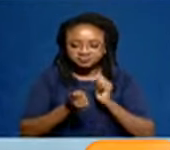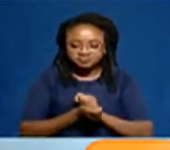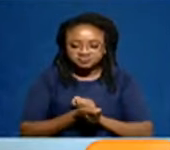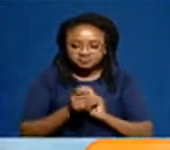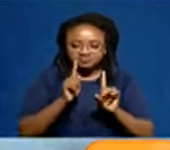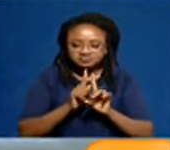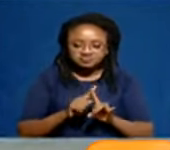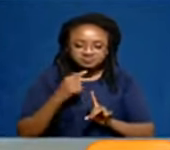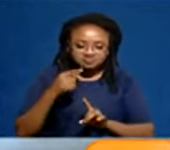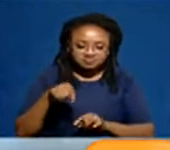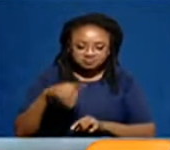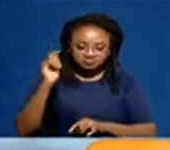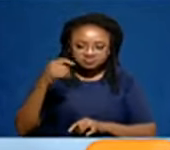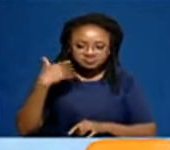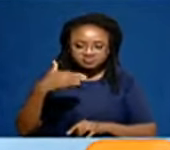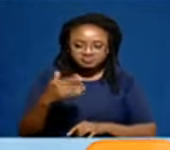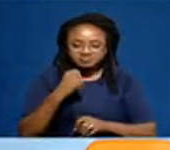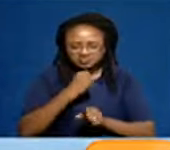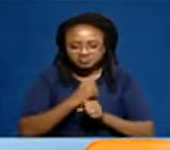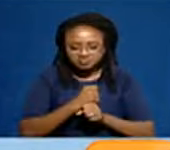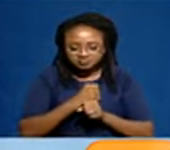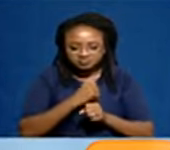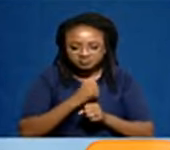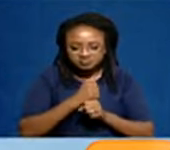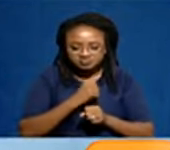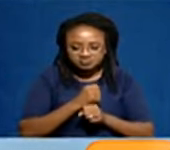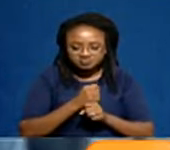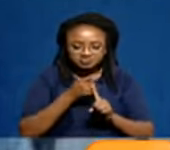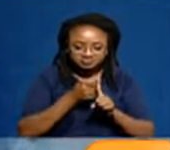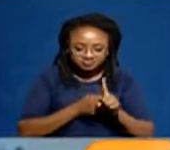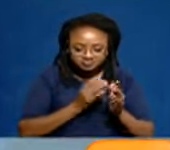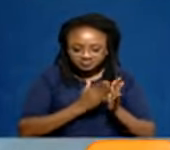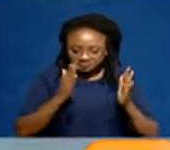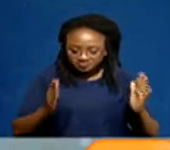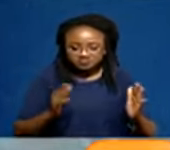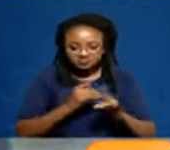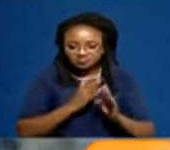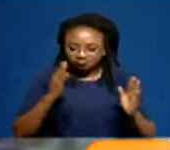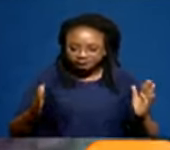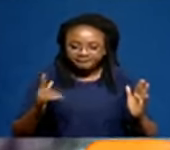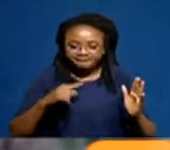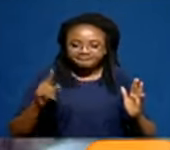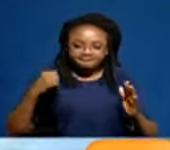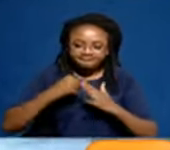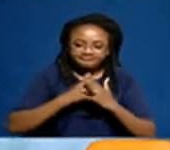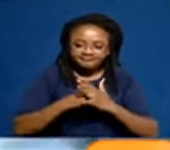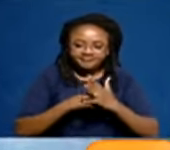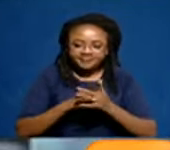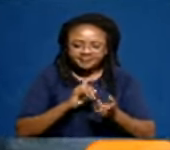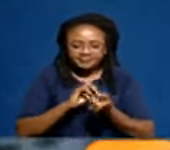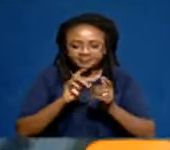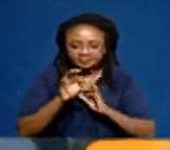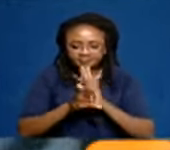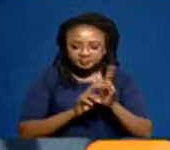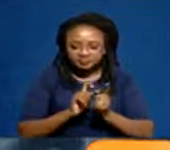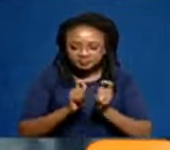Presidential term limits in Kenya are a controversial subject, with the struggle for reforms in Kenya for decades revolving around the quest to introduce term